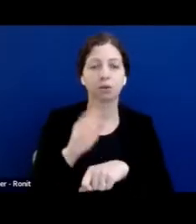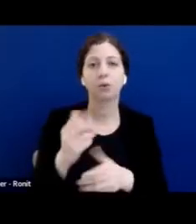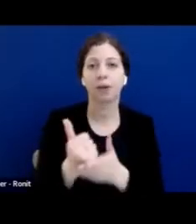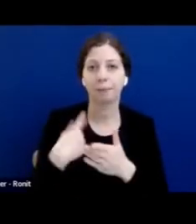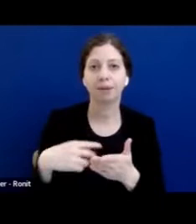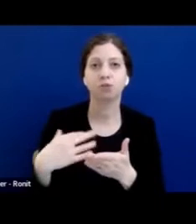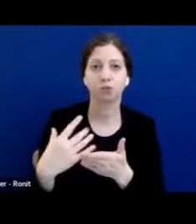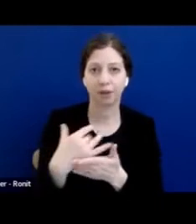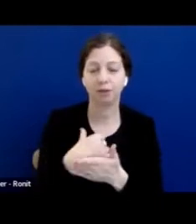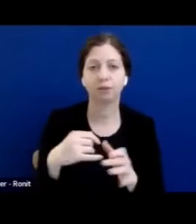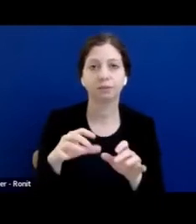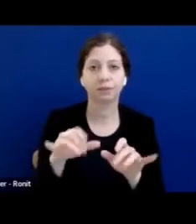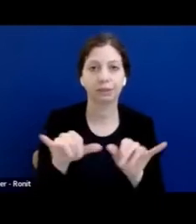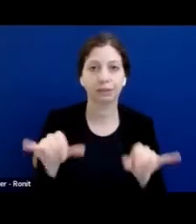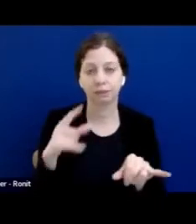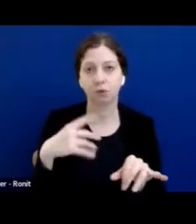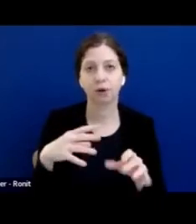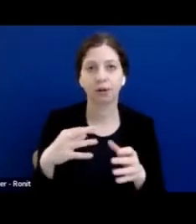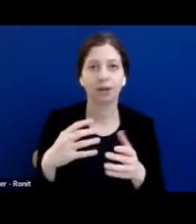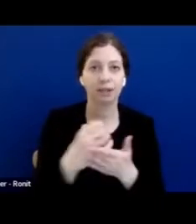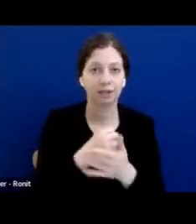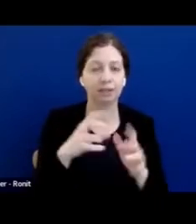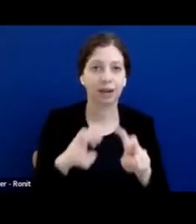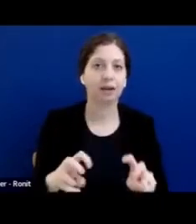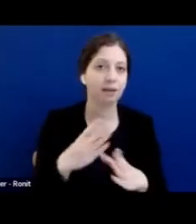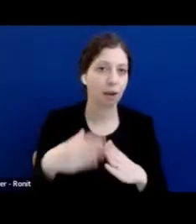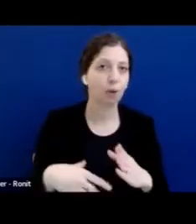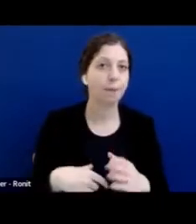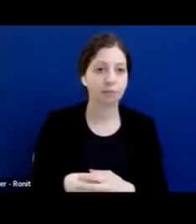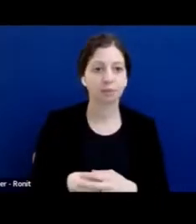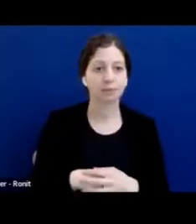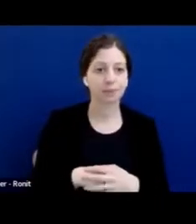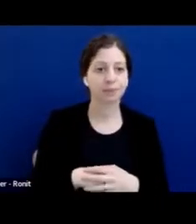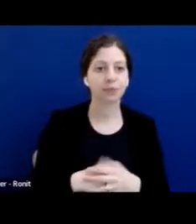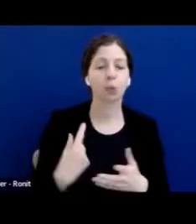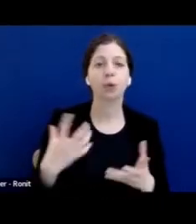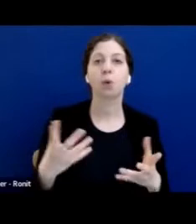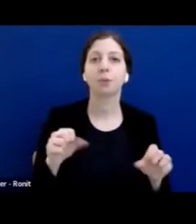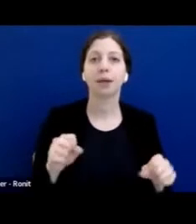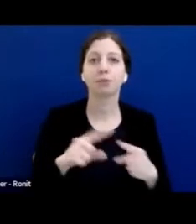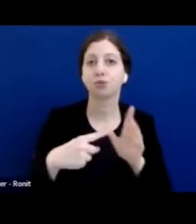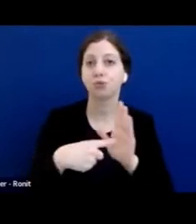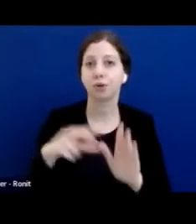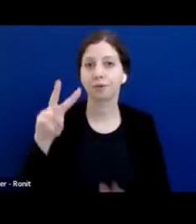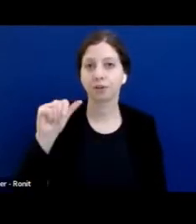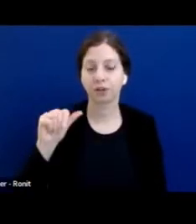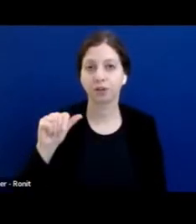develop a system for collecting and analyzing these outcomes. We want to be able to show the Virginia General Assembly not just how